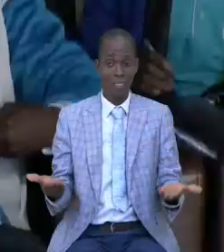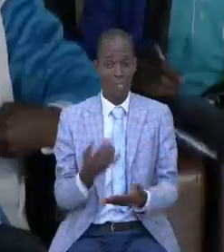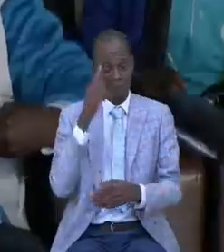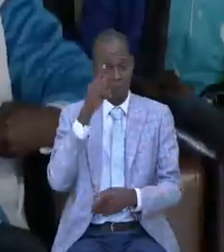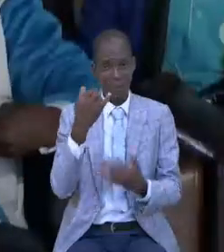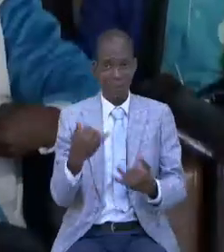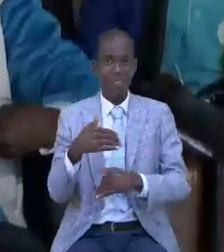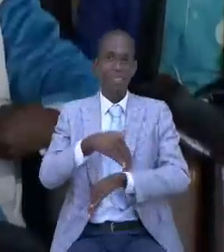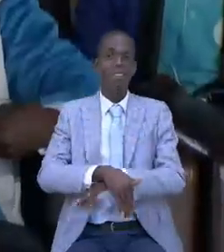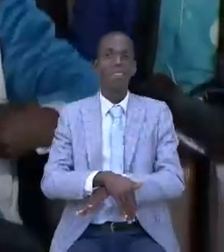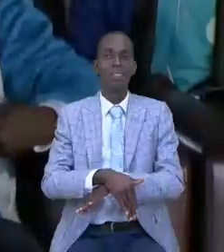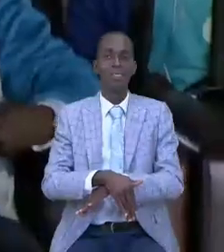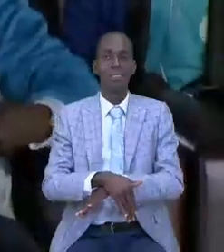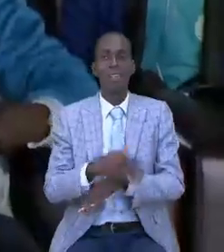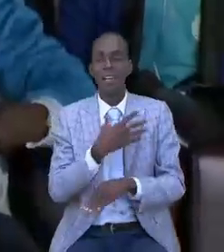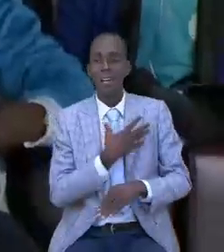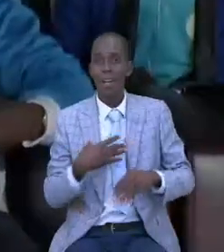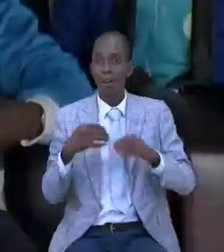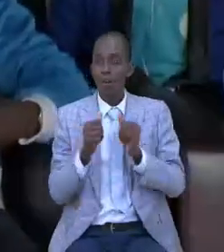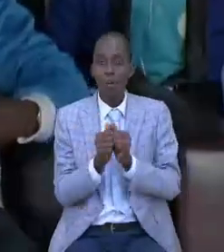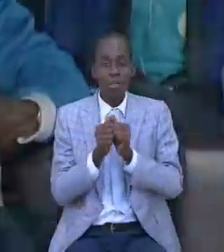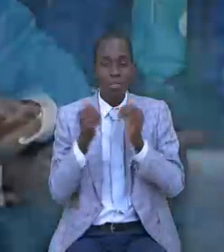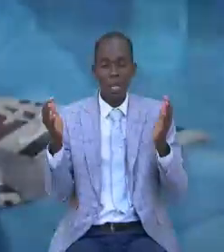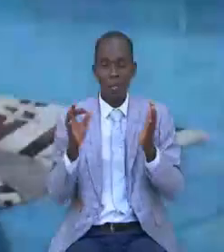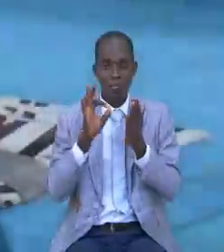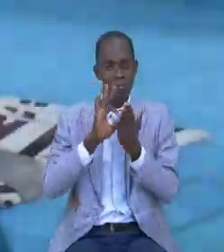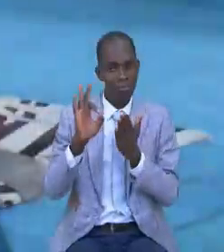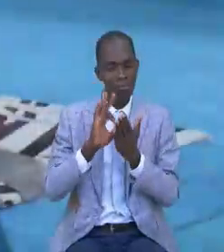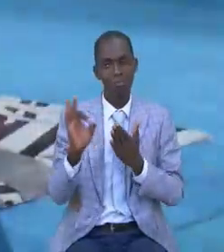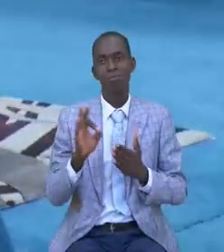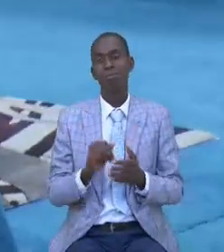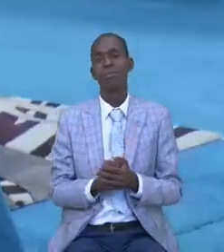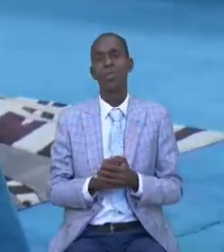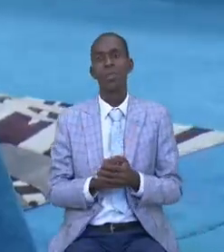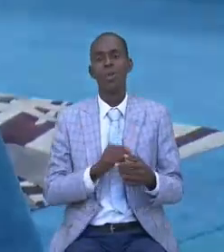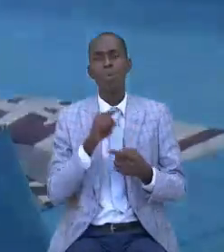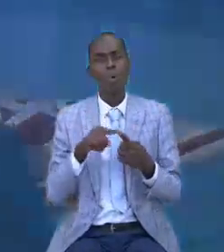tonight. And without number, look at that, when it